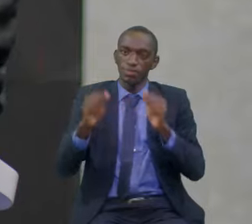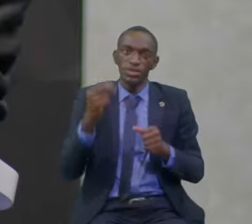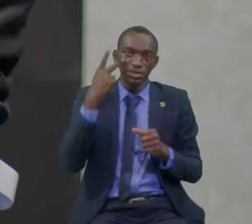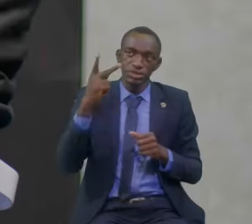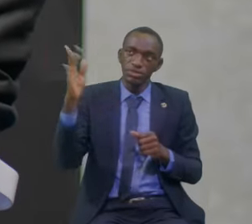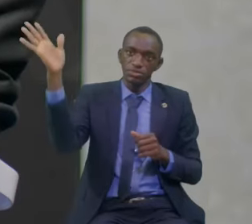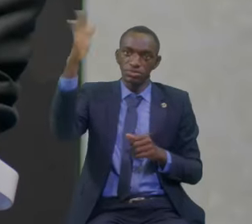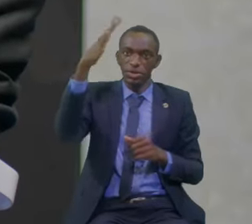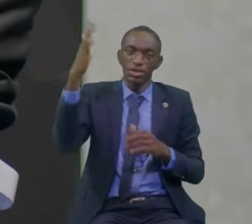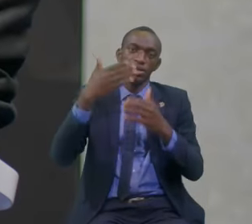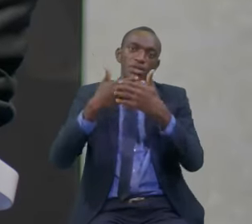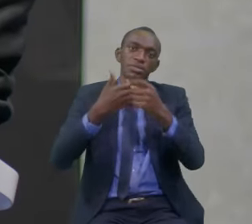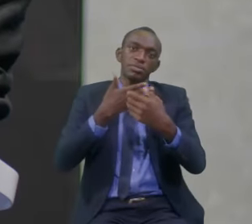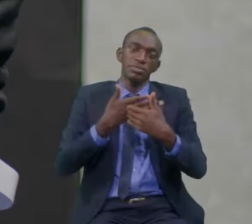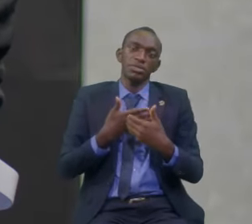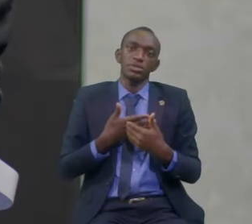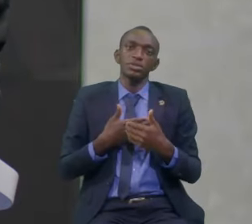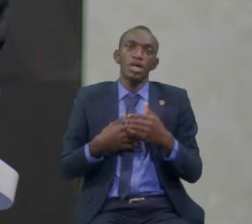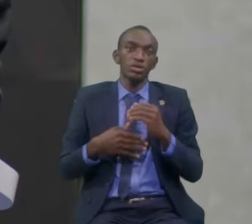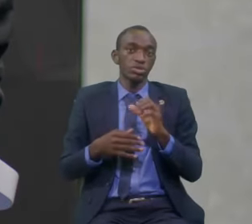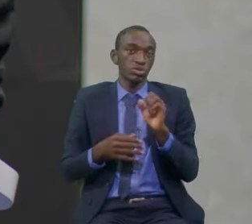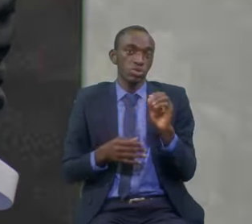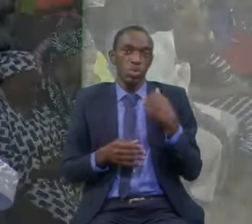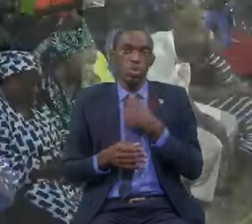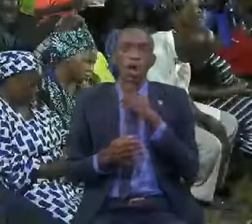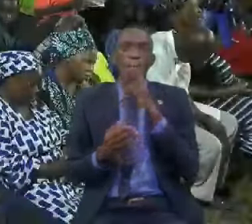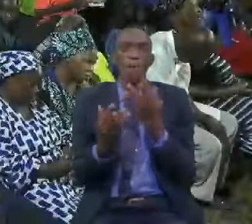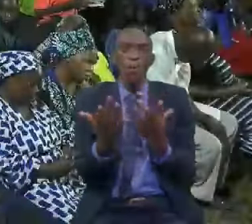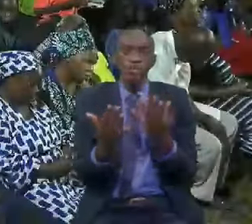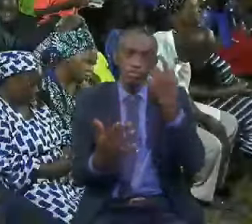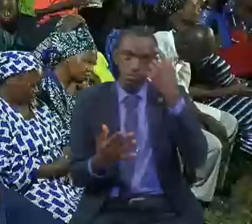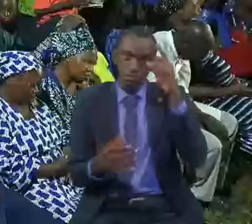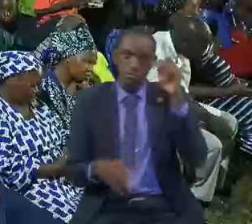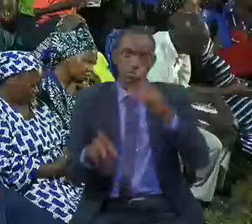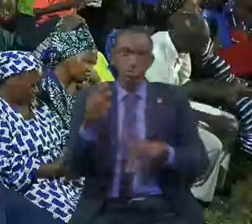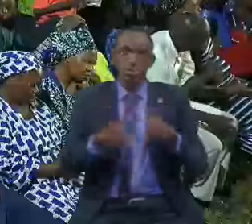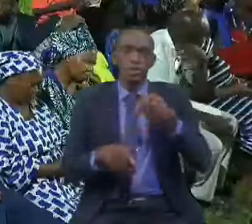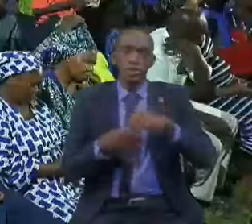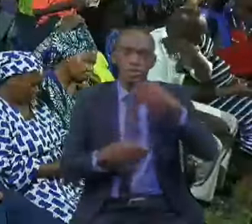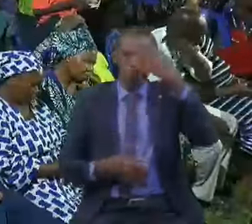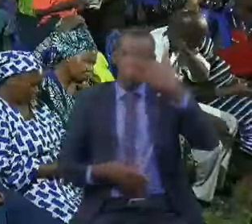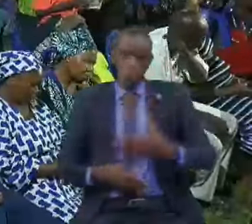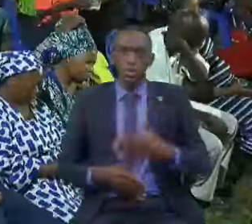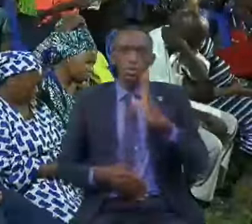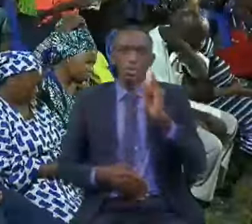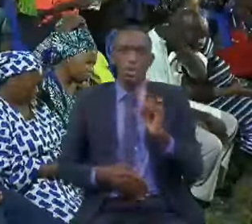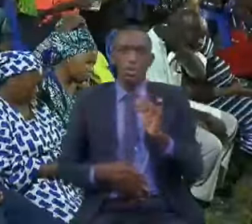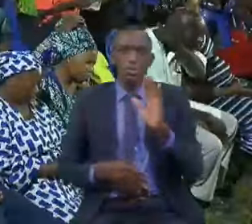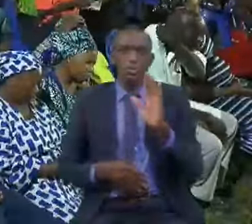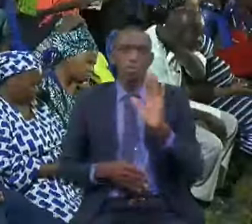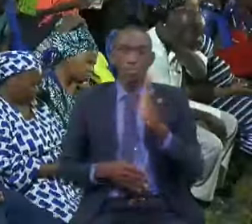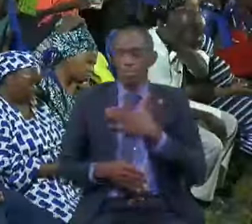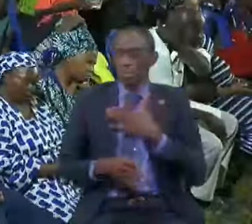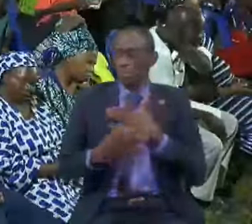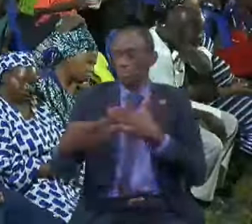back so we waiting to the paper in front by my right hand side and please let supervise